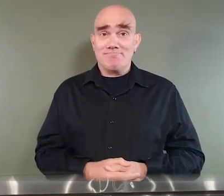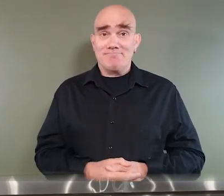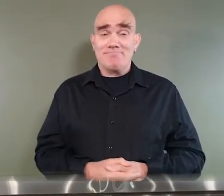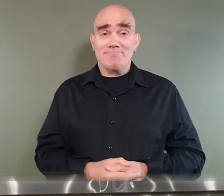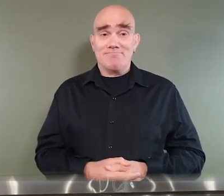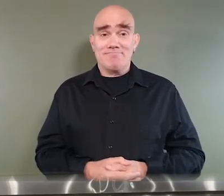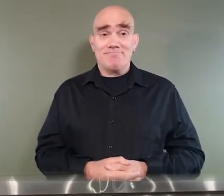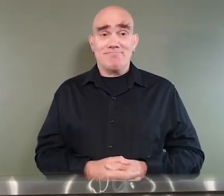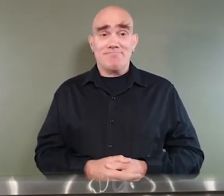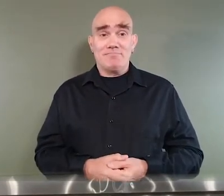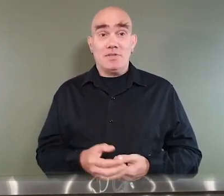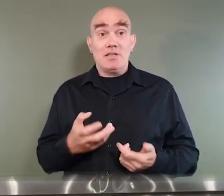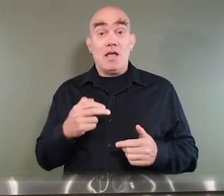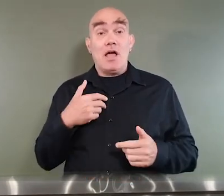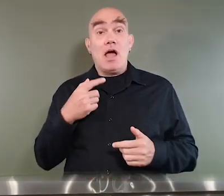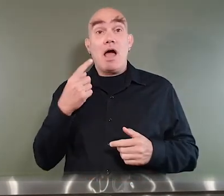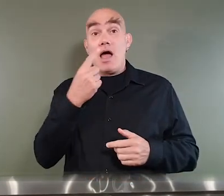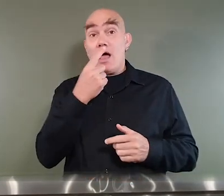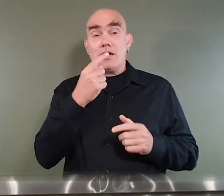our eyes flutter open.